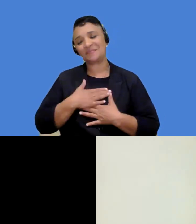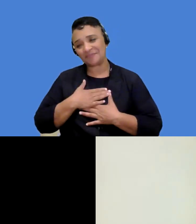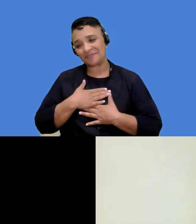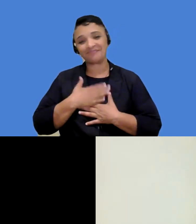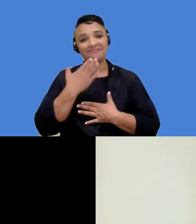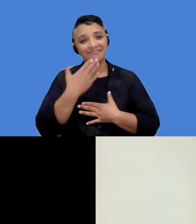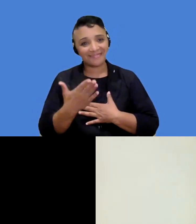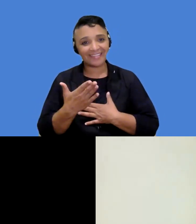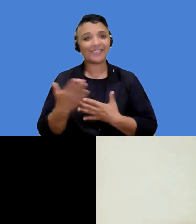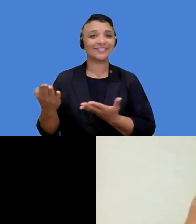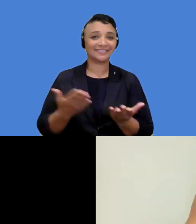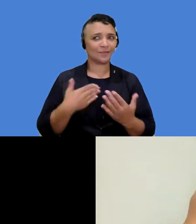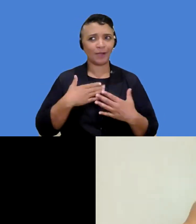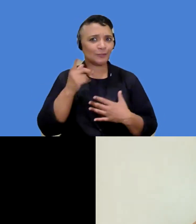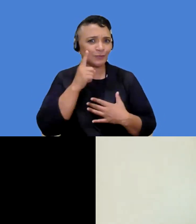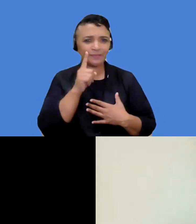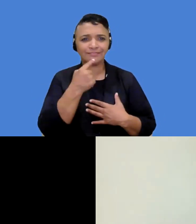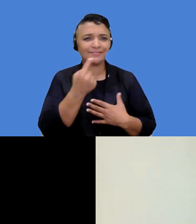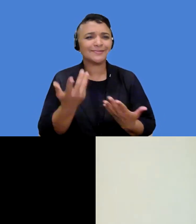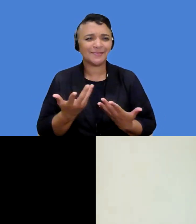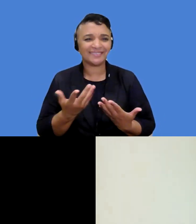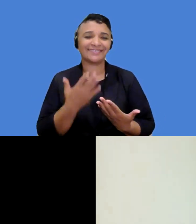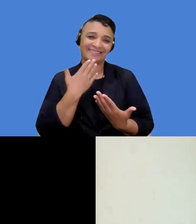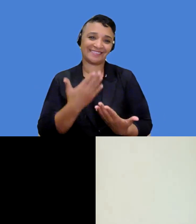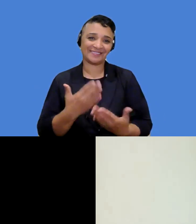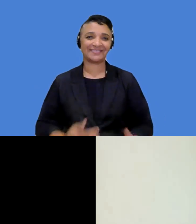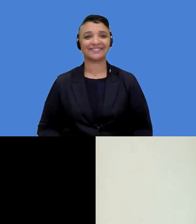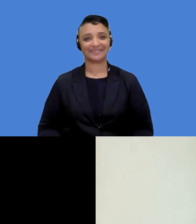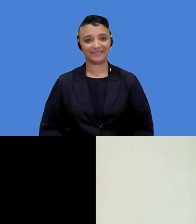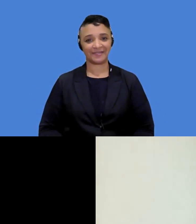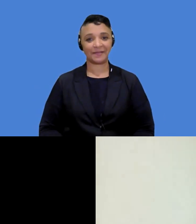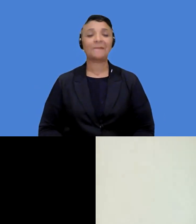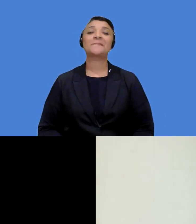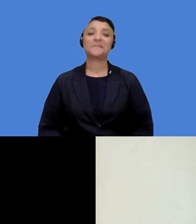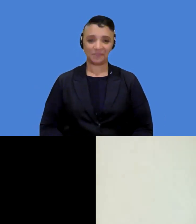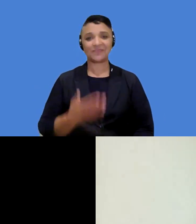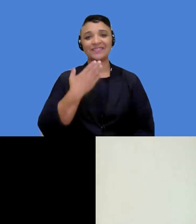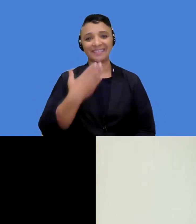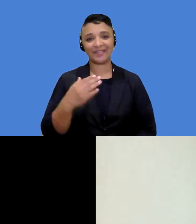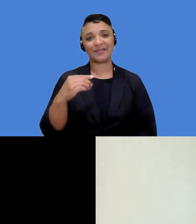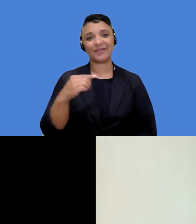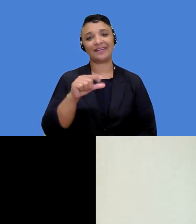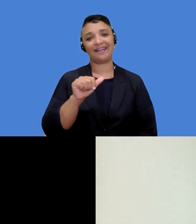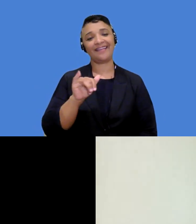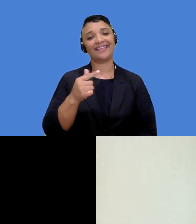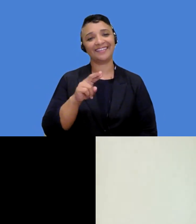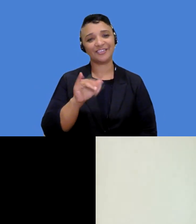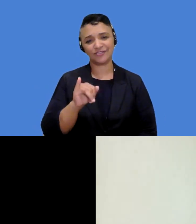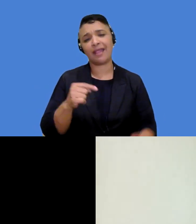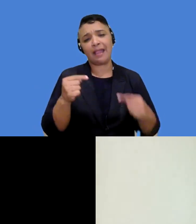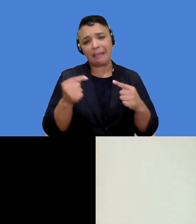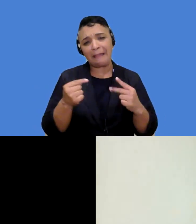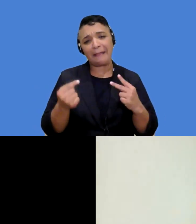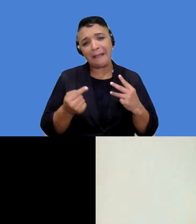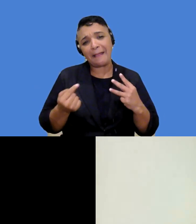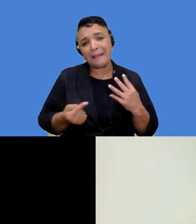can't wait to hear what you have to say. So thank you. Thank you so much, Gayatri. Thank you so much for all these